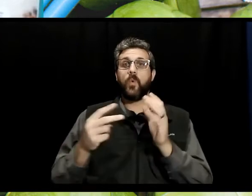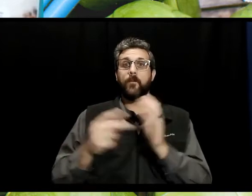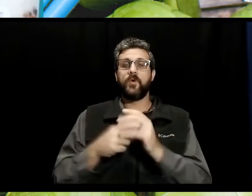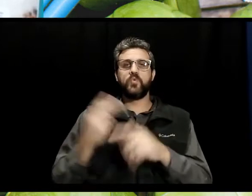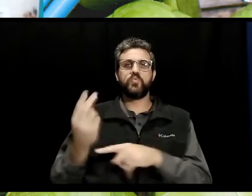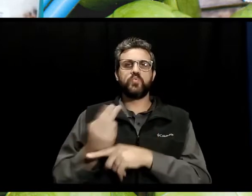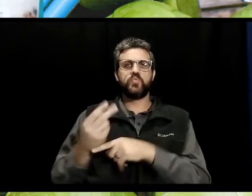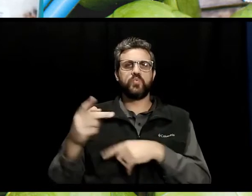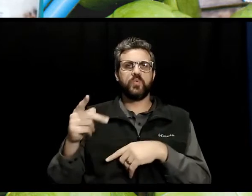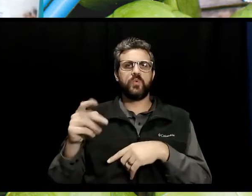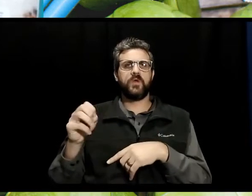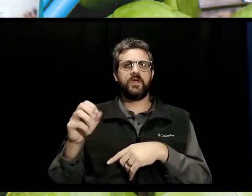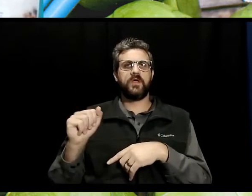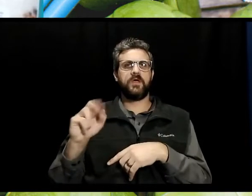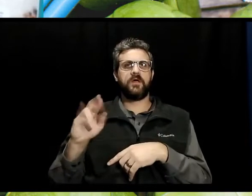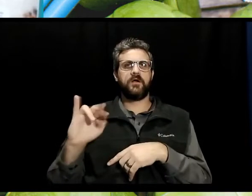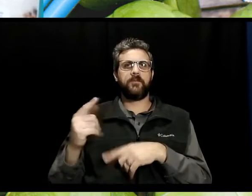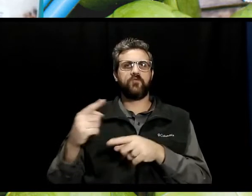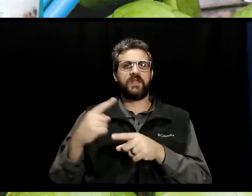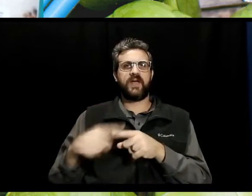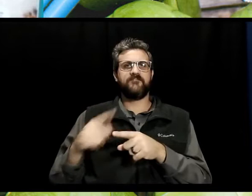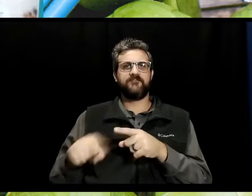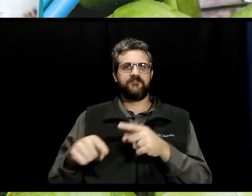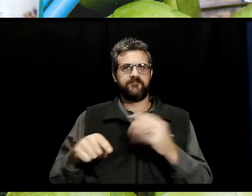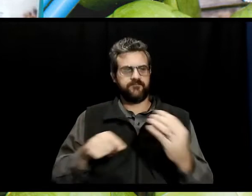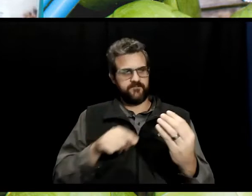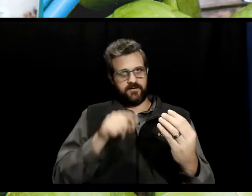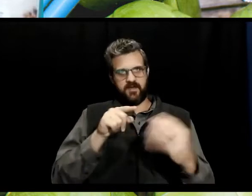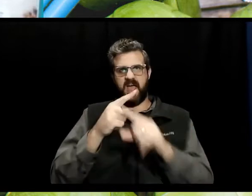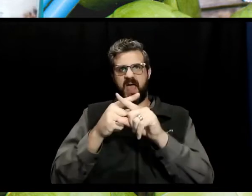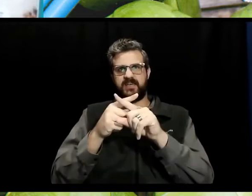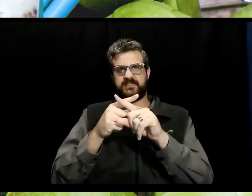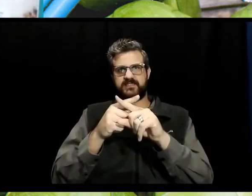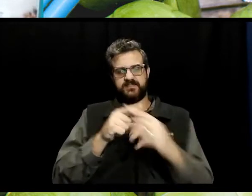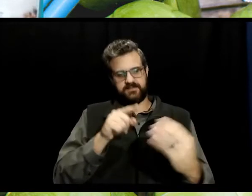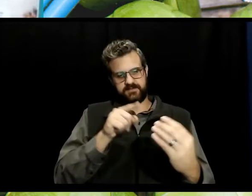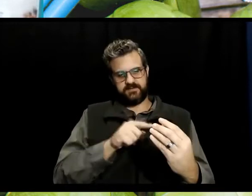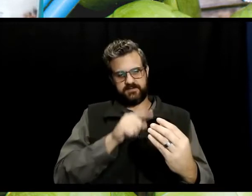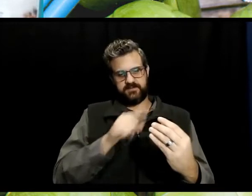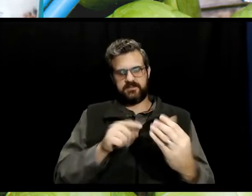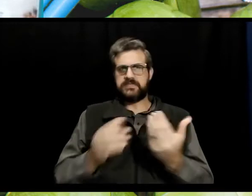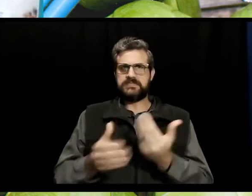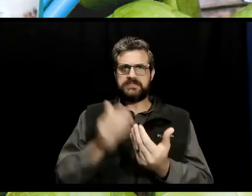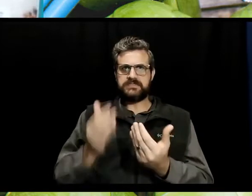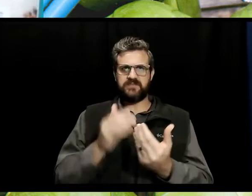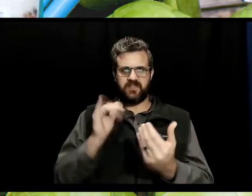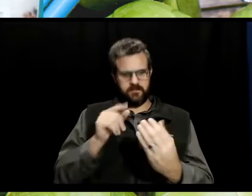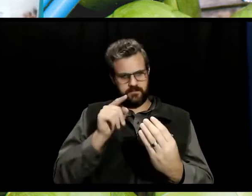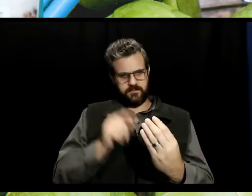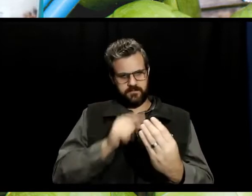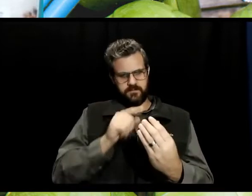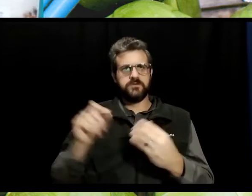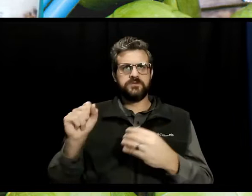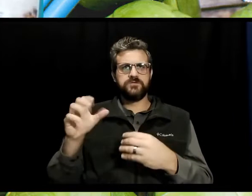knife and we're going to make an X. So it's very easy. And what scoring does is